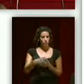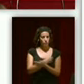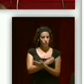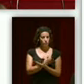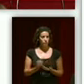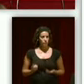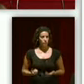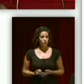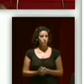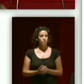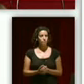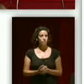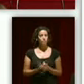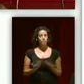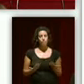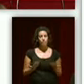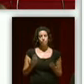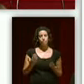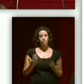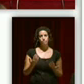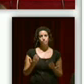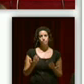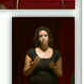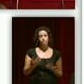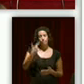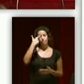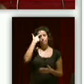that's in everyone's reach.